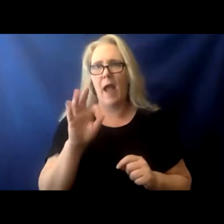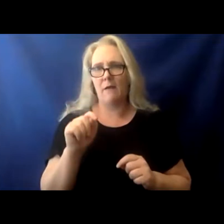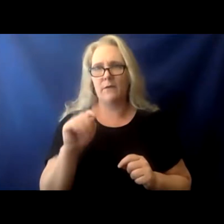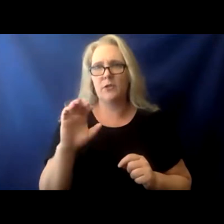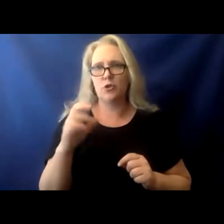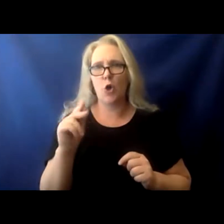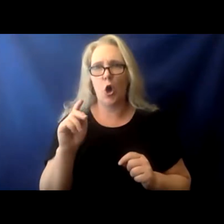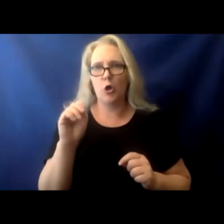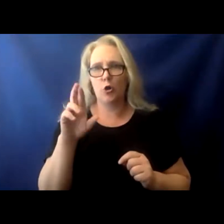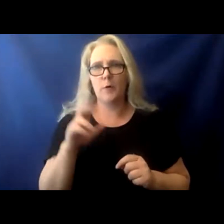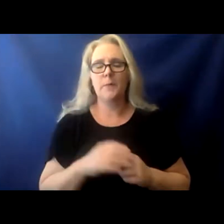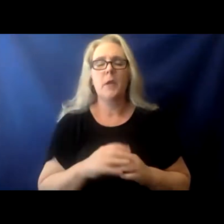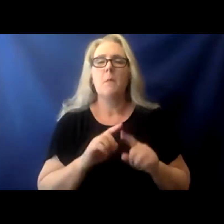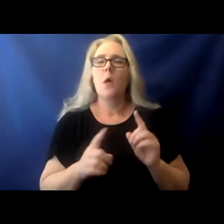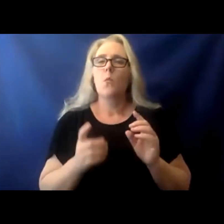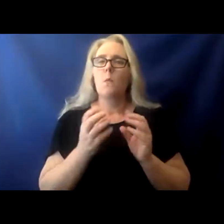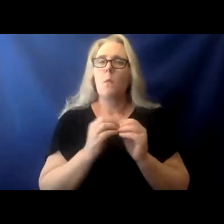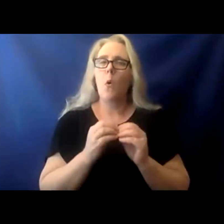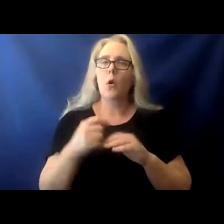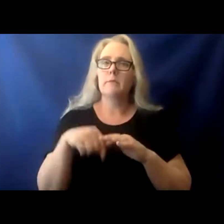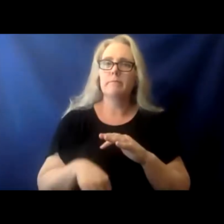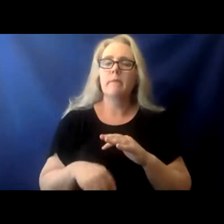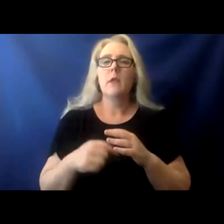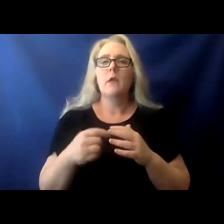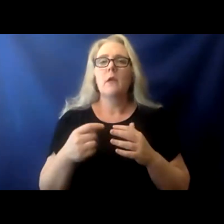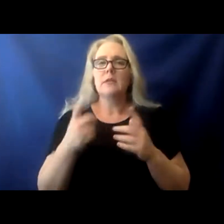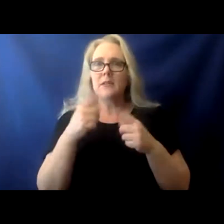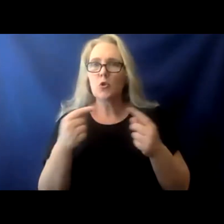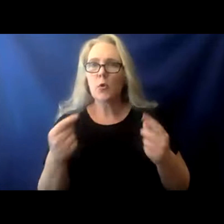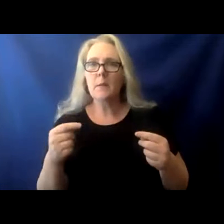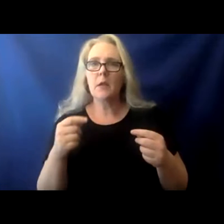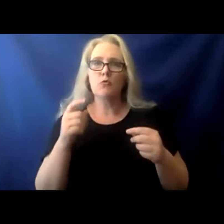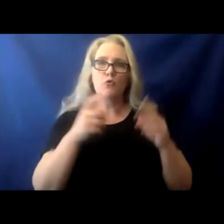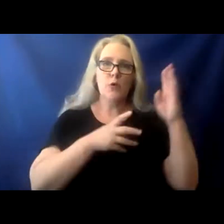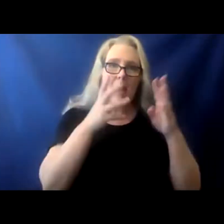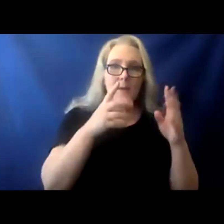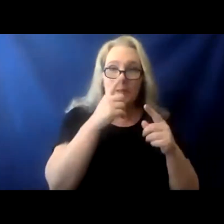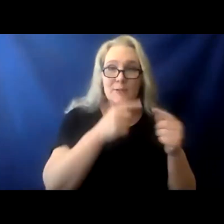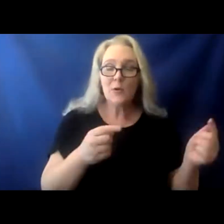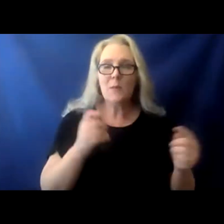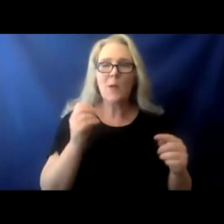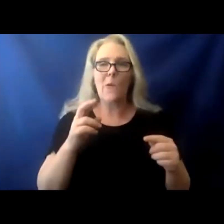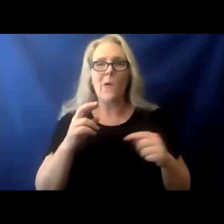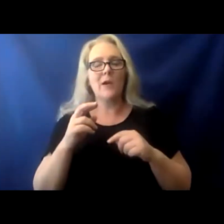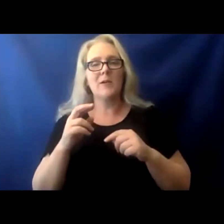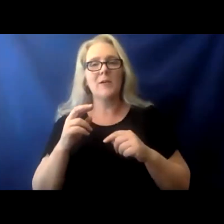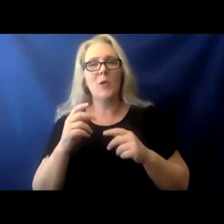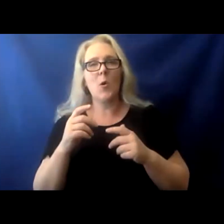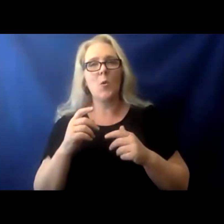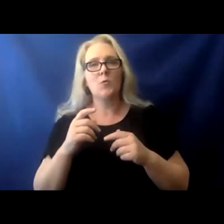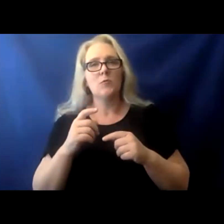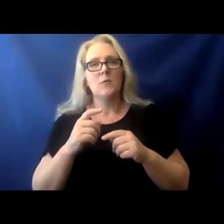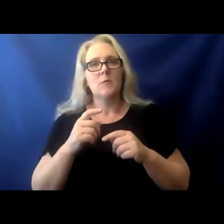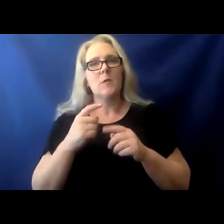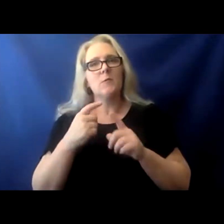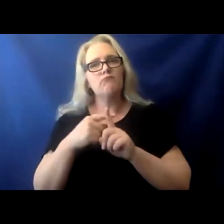that, on how we center constructive disagreement, creative disagreement to push us to success. So we'll take a look at that and come back to you with